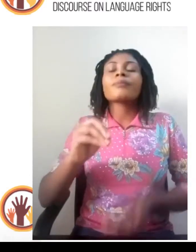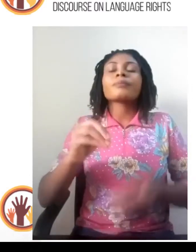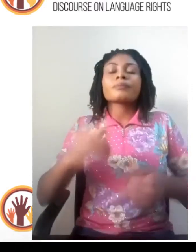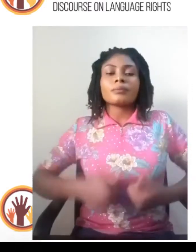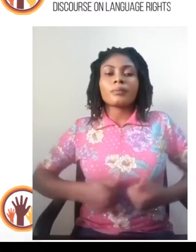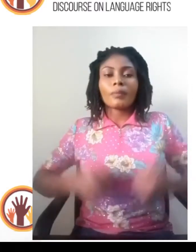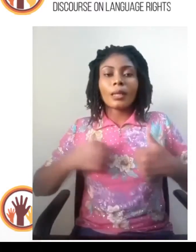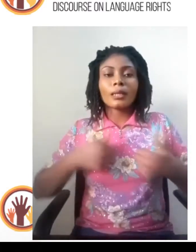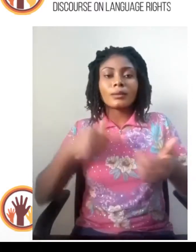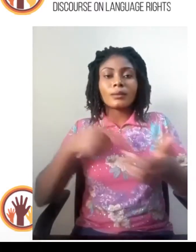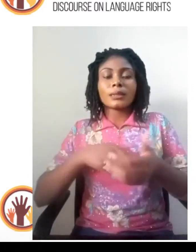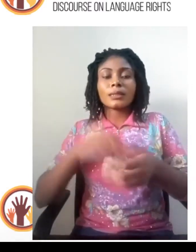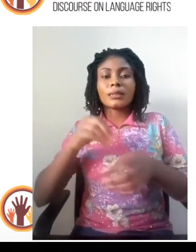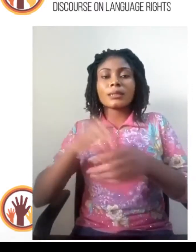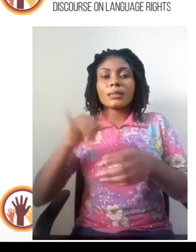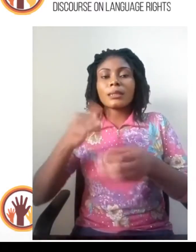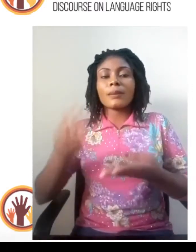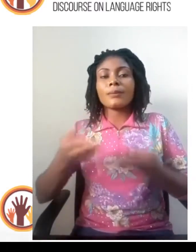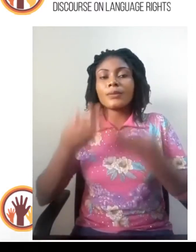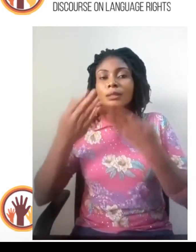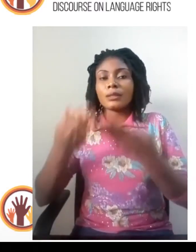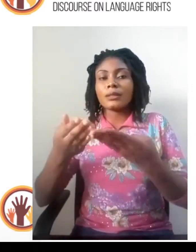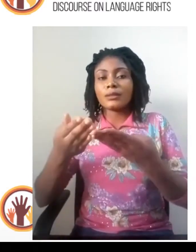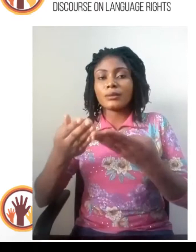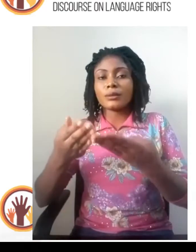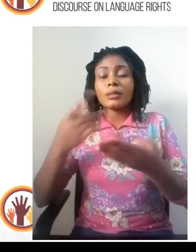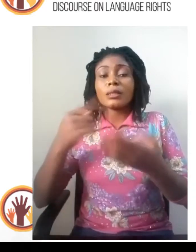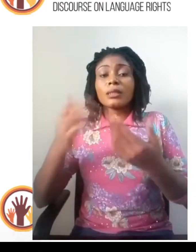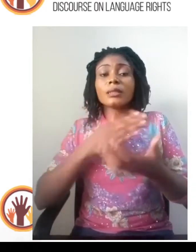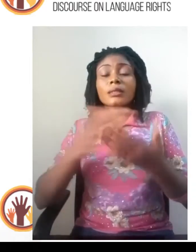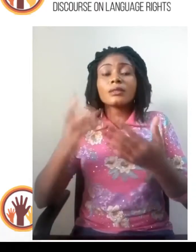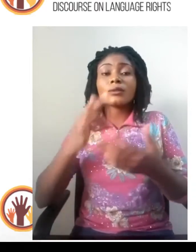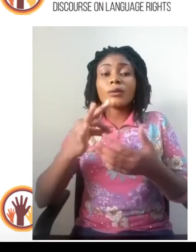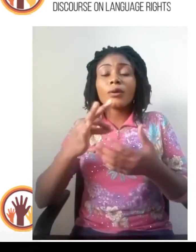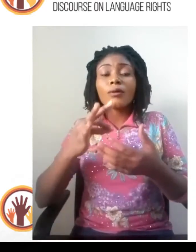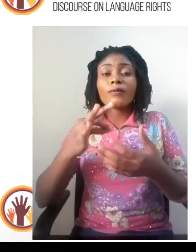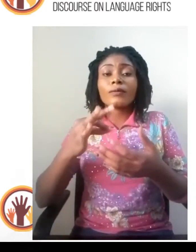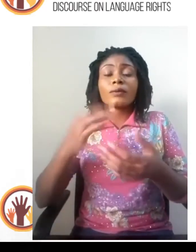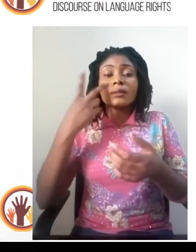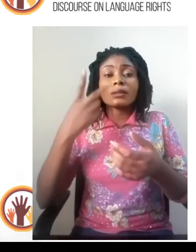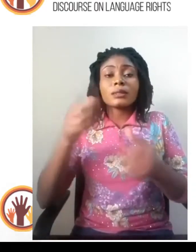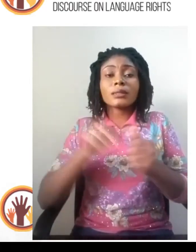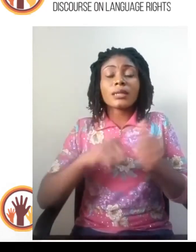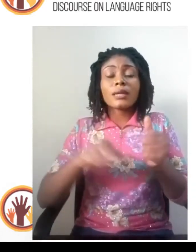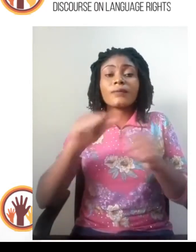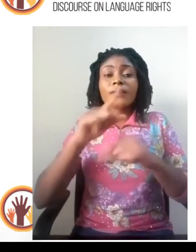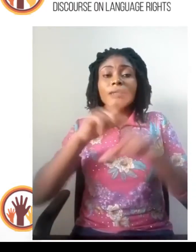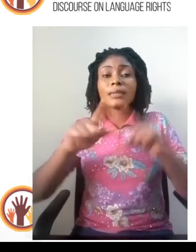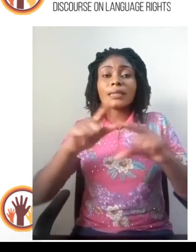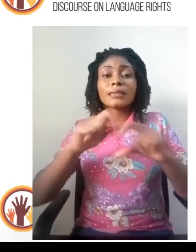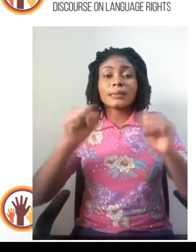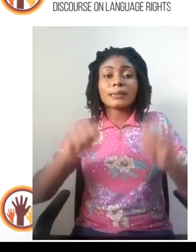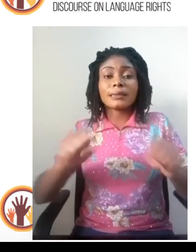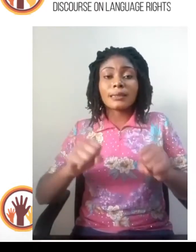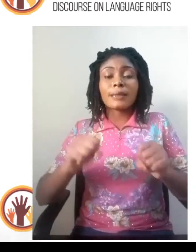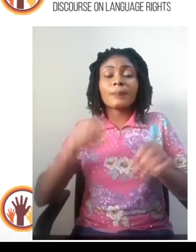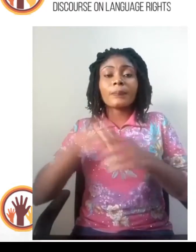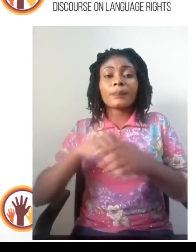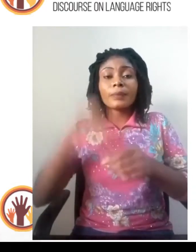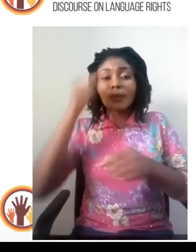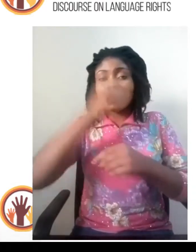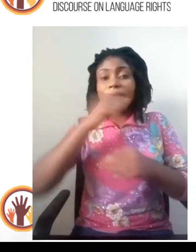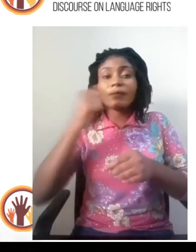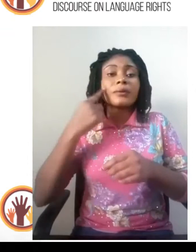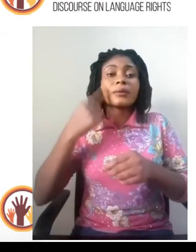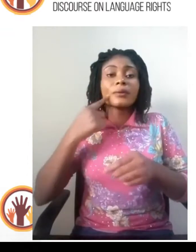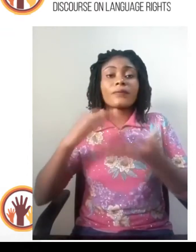The issue of regarding every signing system in African deaf community as important as